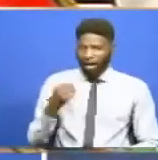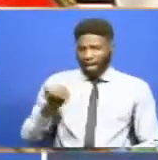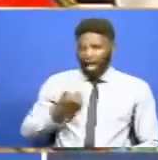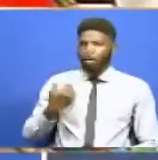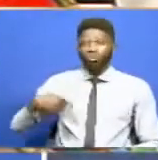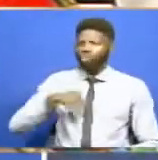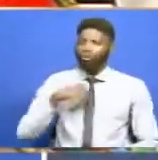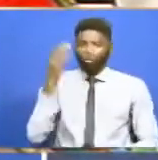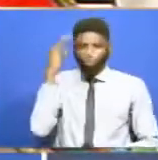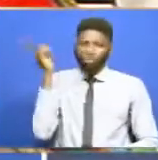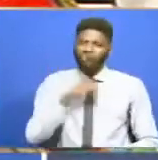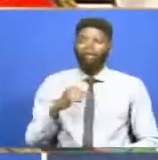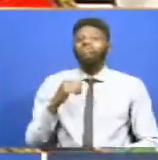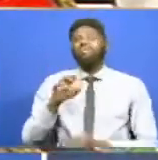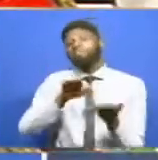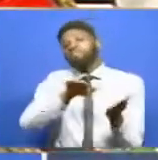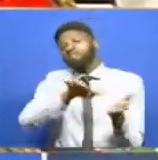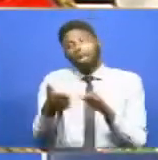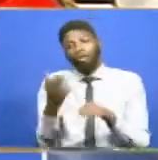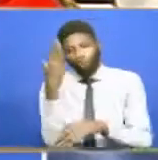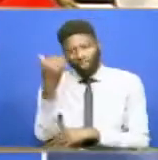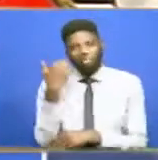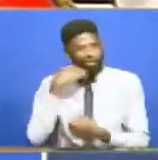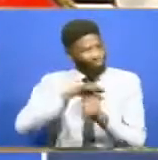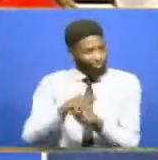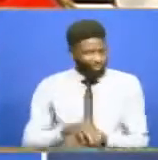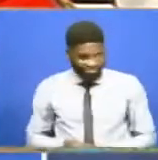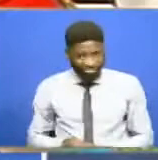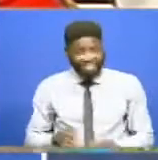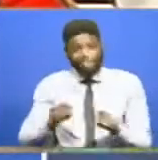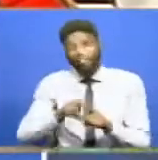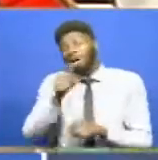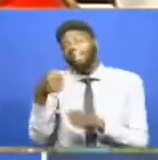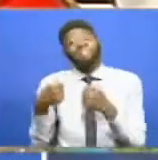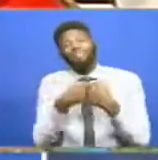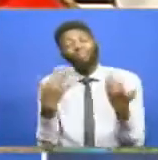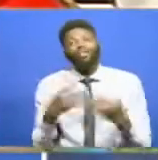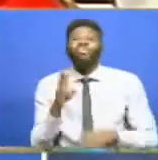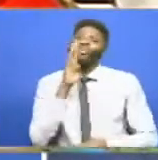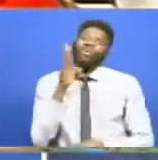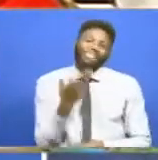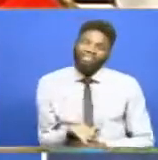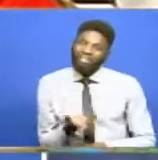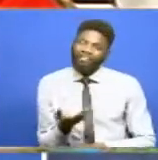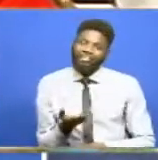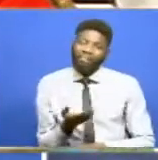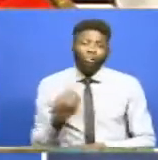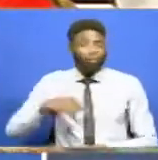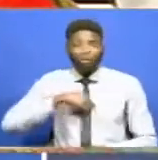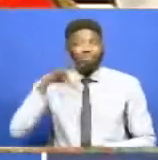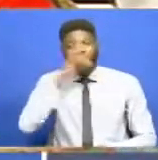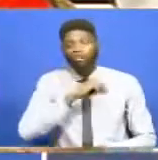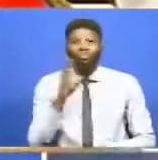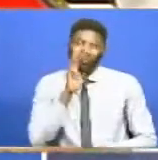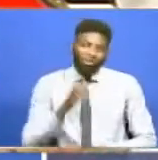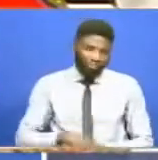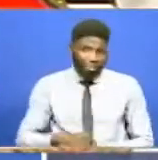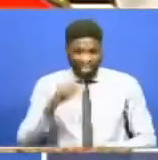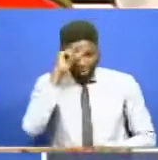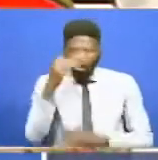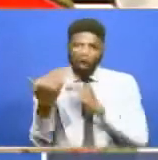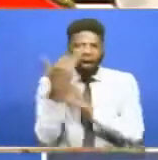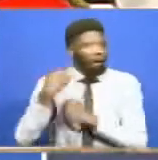COVID-19. And then the other issue was the bit of water. We lack water. So the government is telling us we need to wash